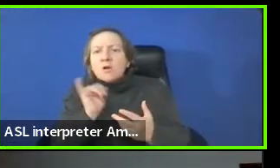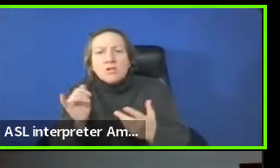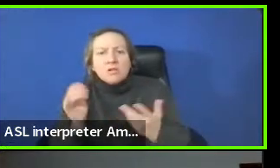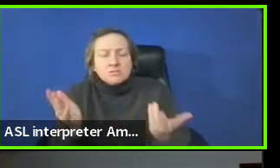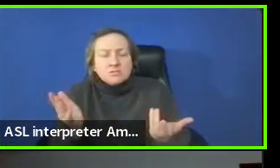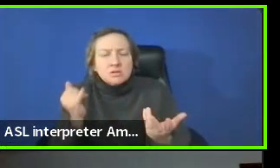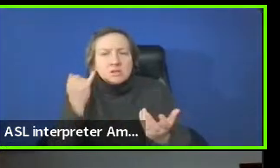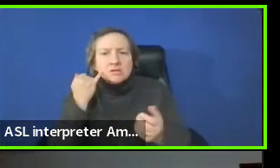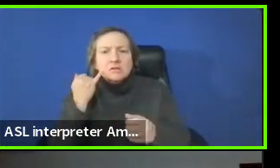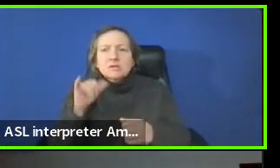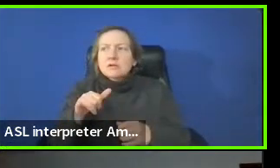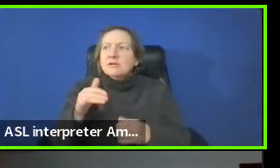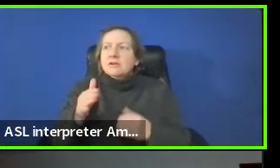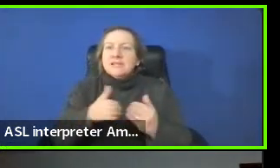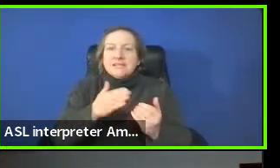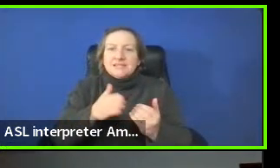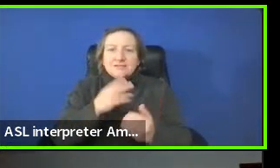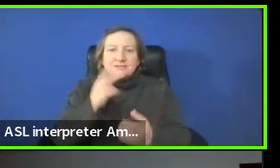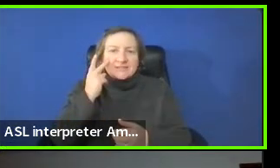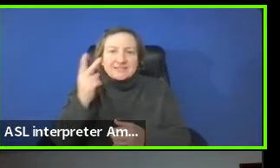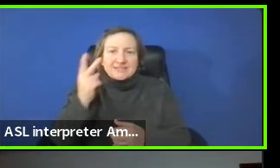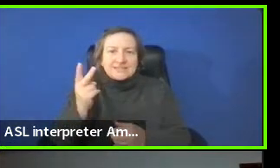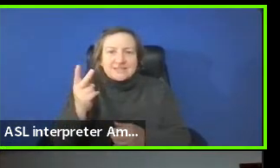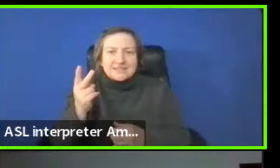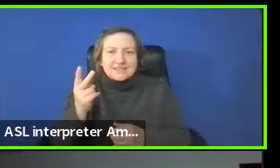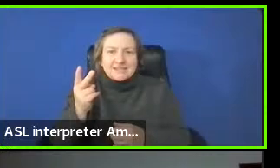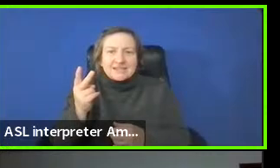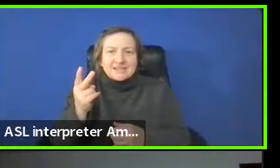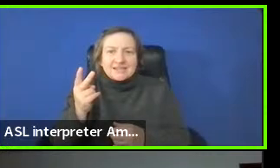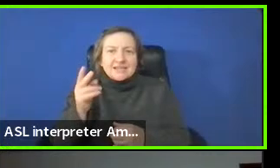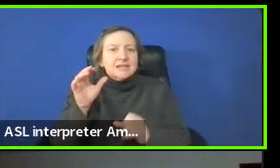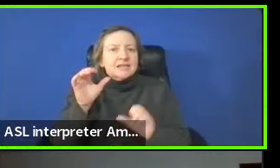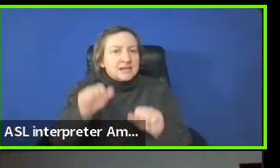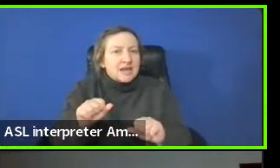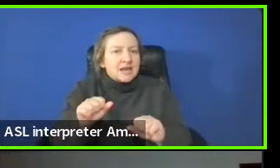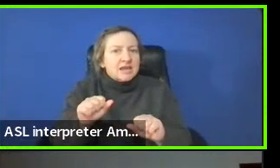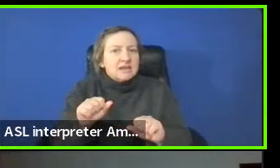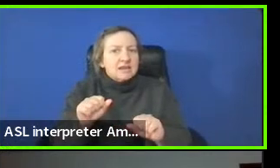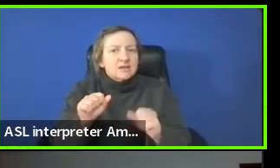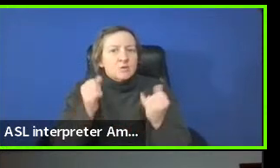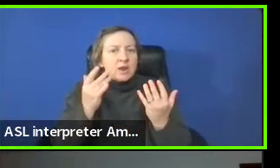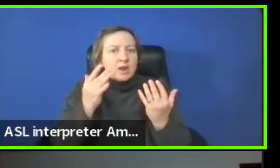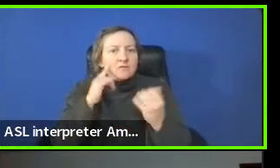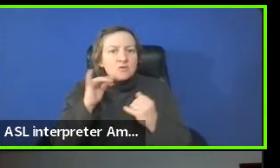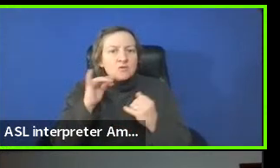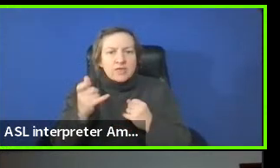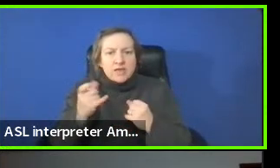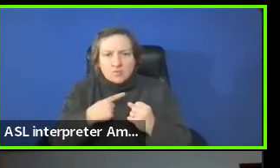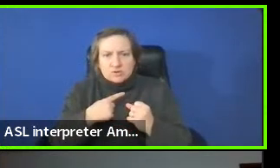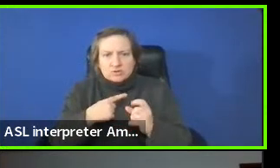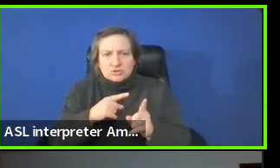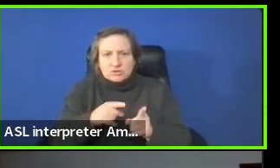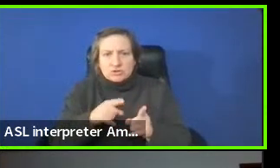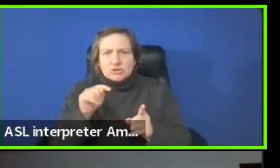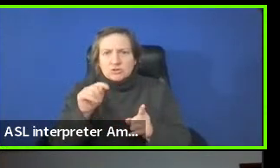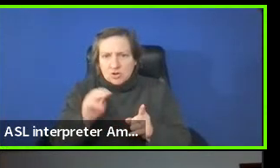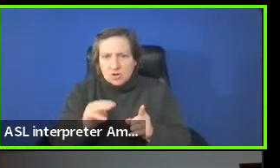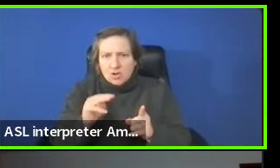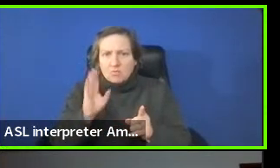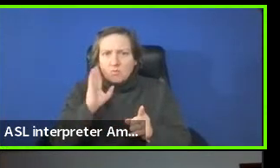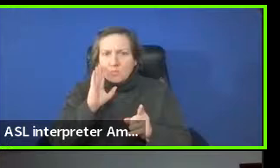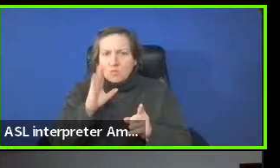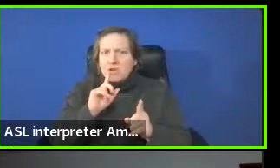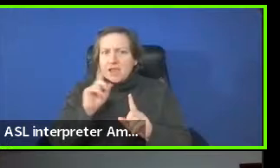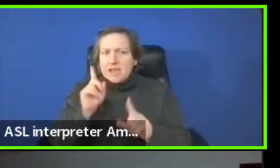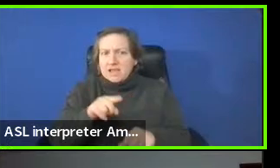Probably would have been easier to see a screen. Can we wait for that question? Because Tom, you're going to be able to answer that in a